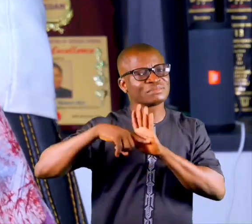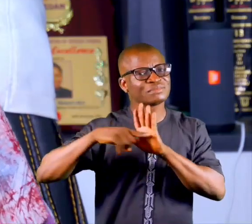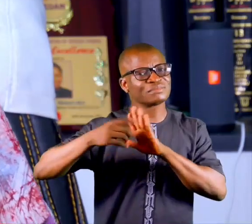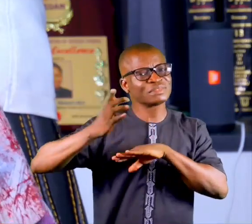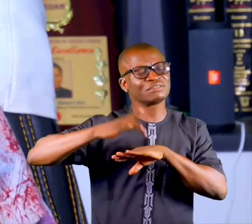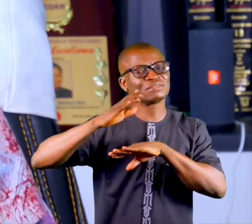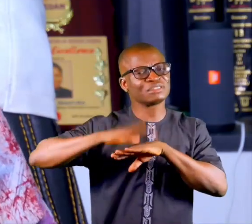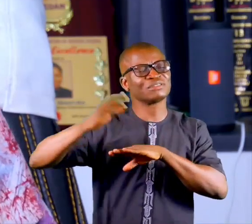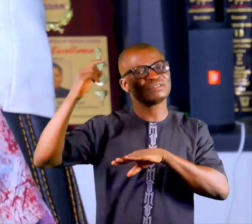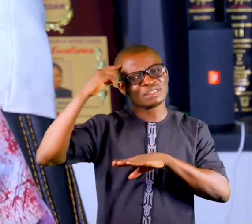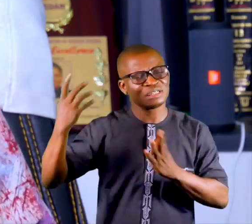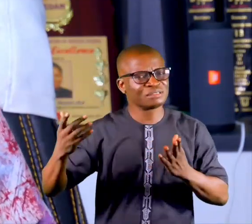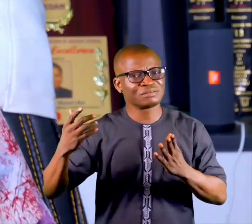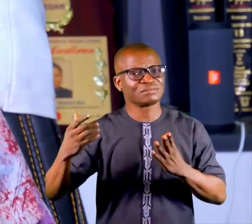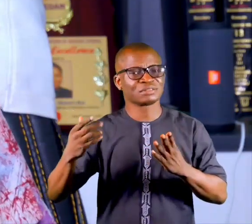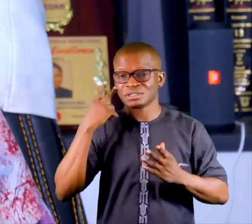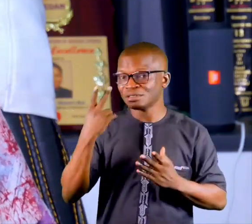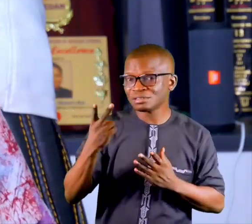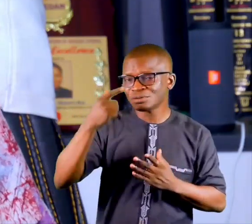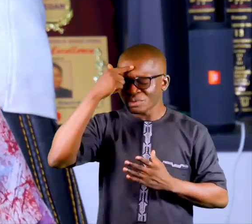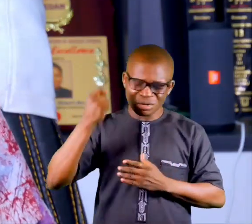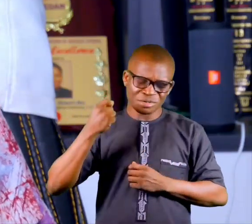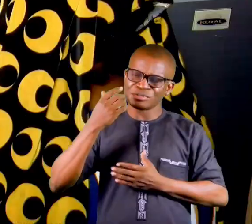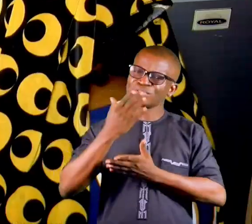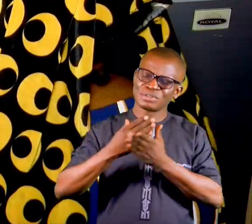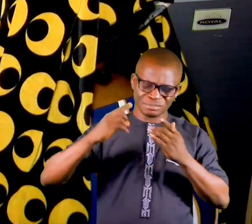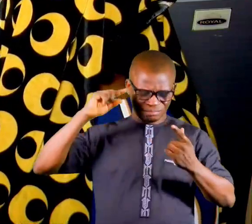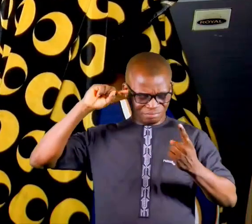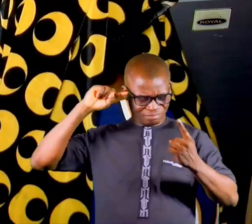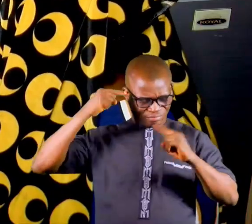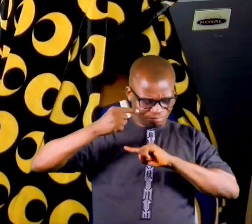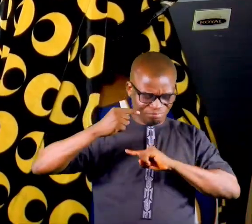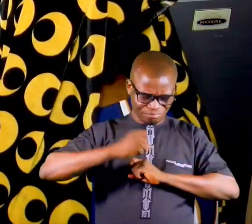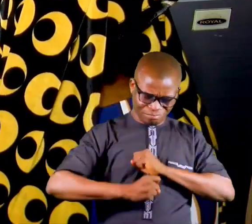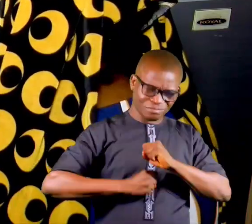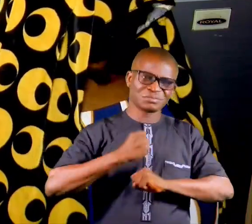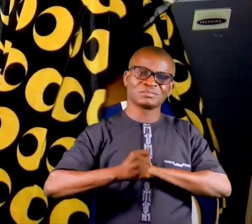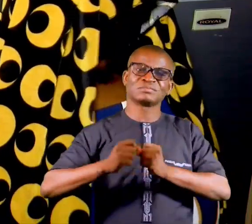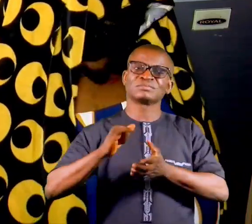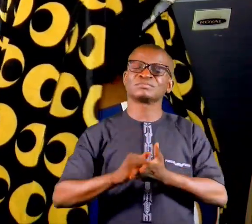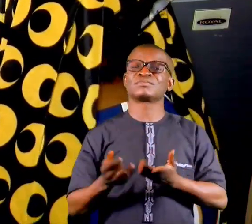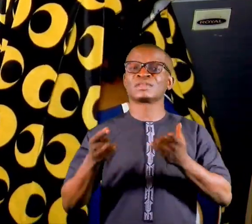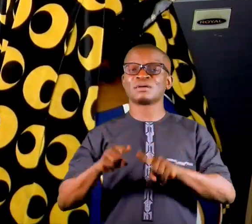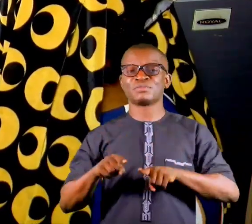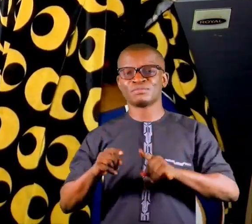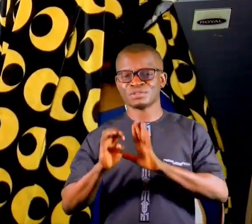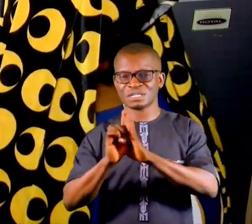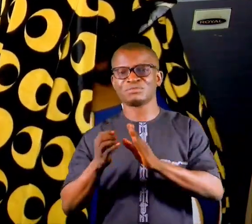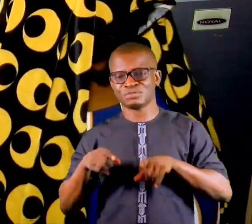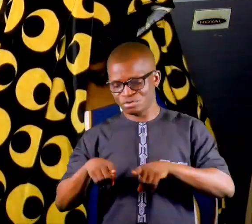victims, there's something that usually sticks out during the